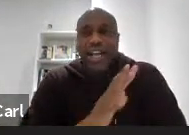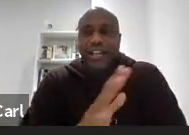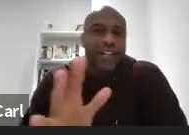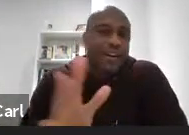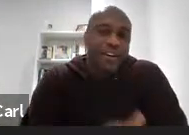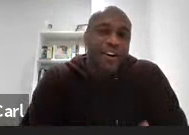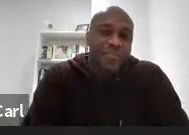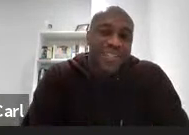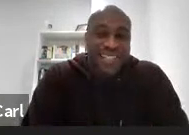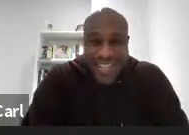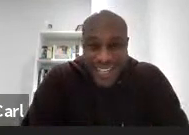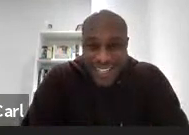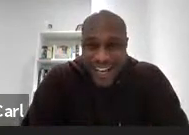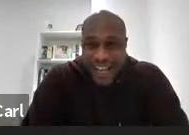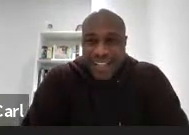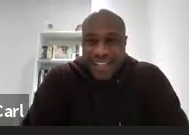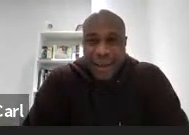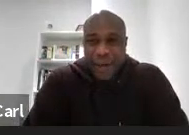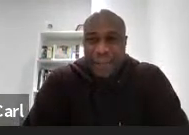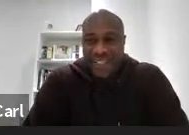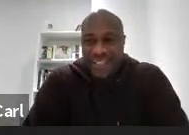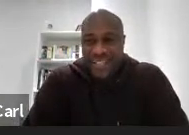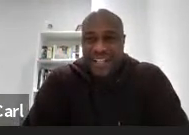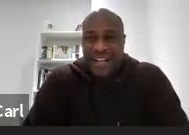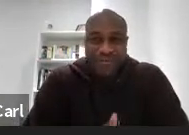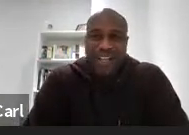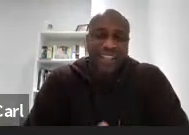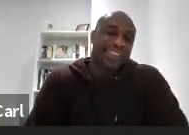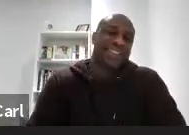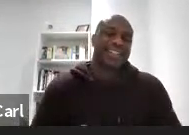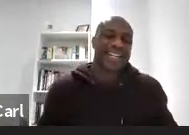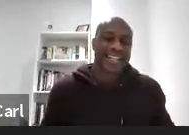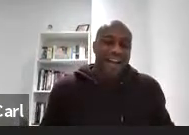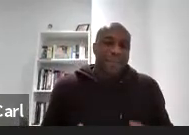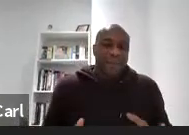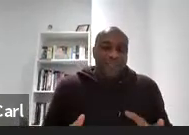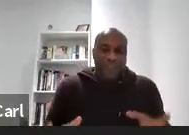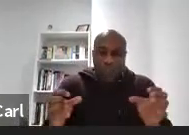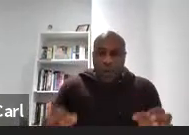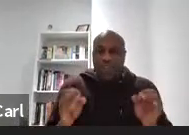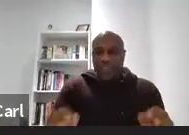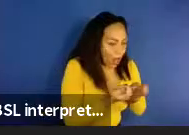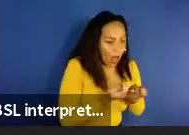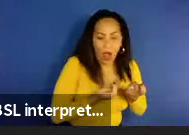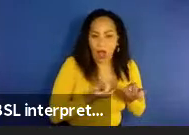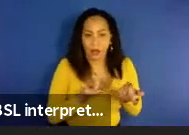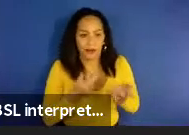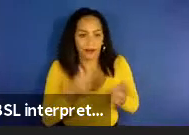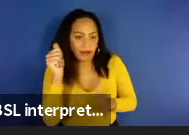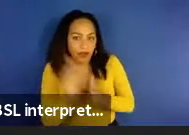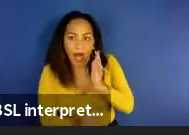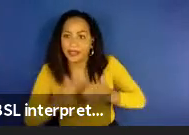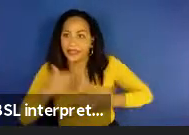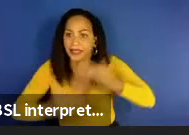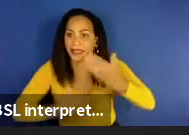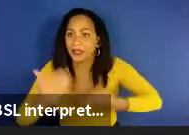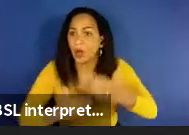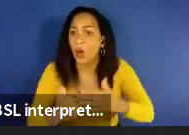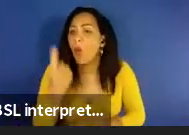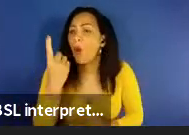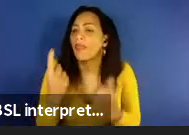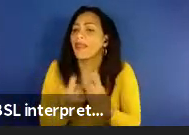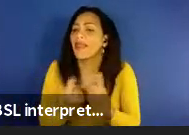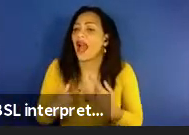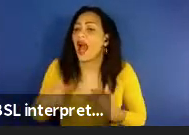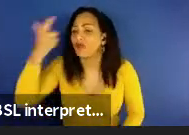a shed load of mistakes in my businesses that I've run and started. But the one thing that I've realized is that business